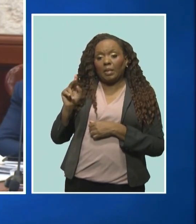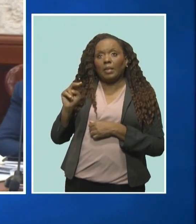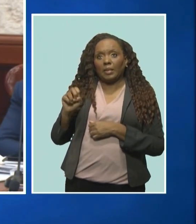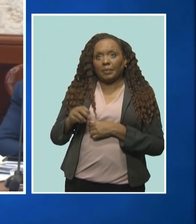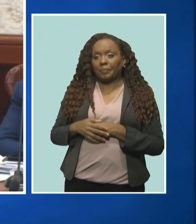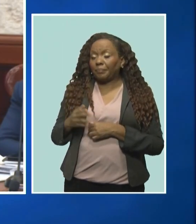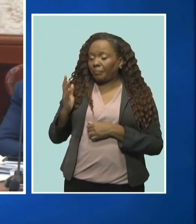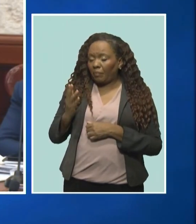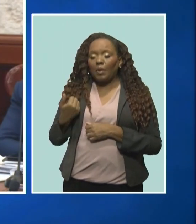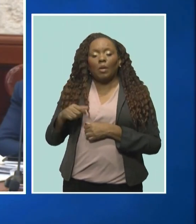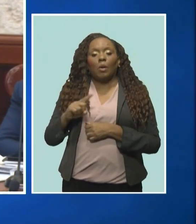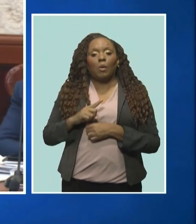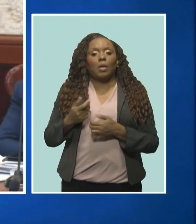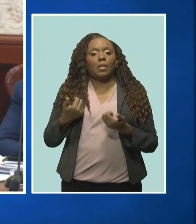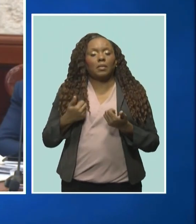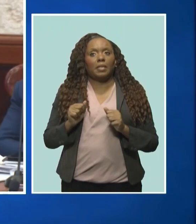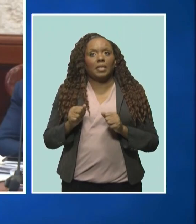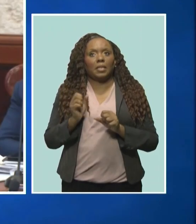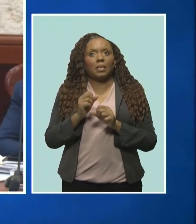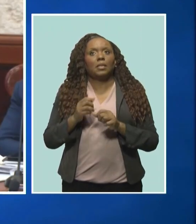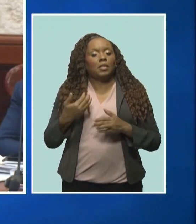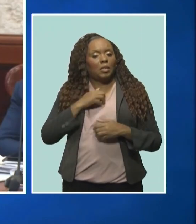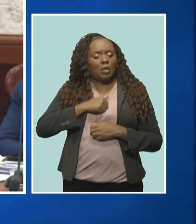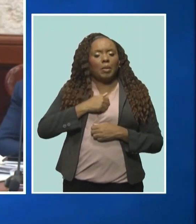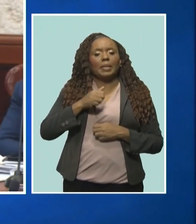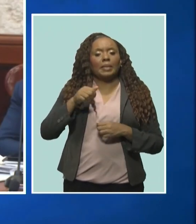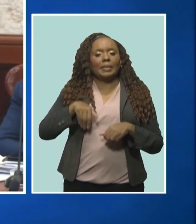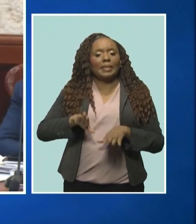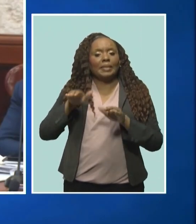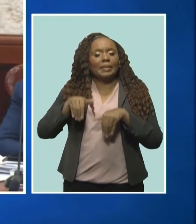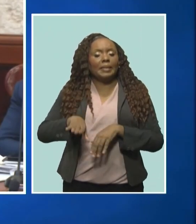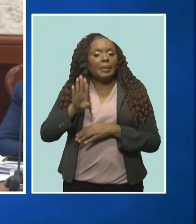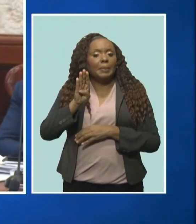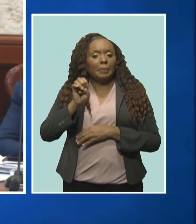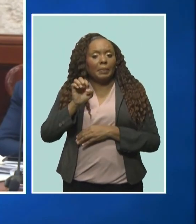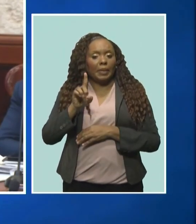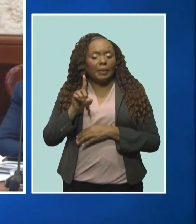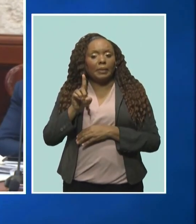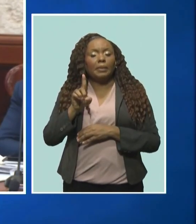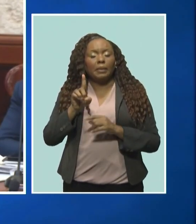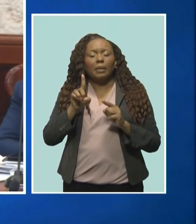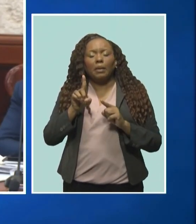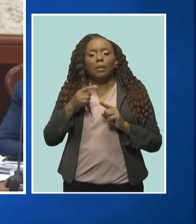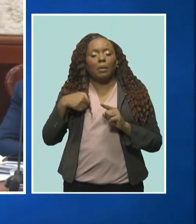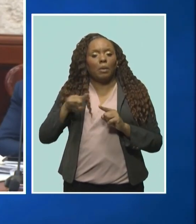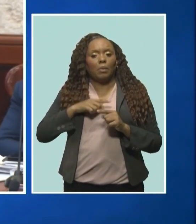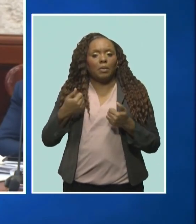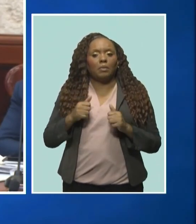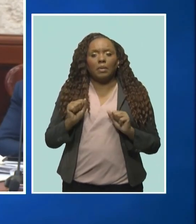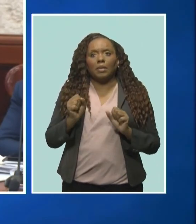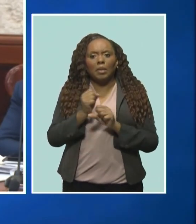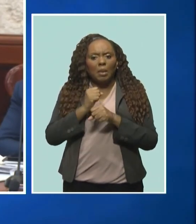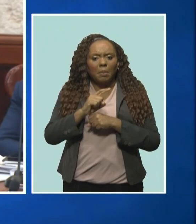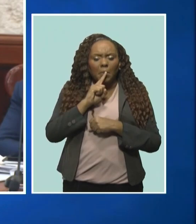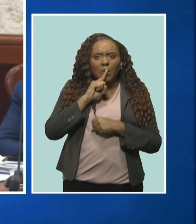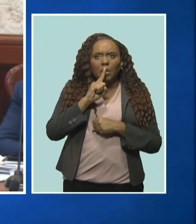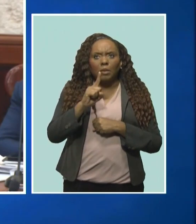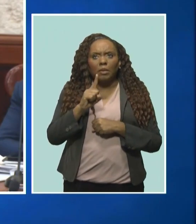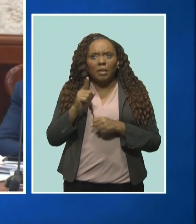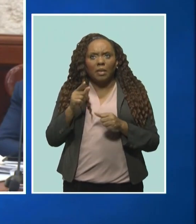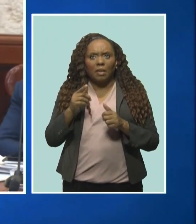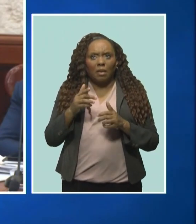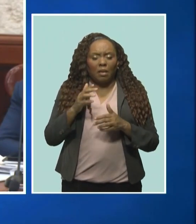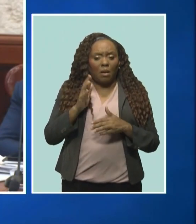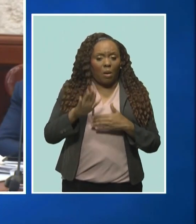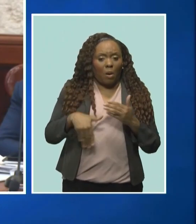to the ground, and the seabed, and we're in the process of shoring up the